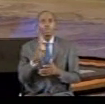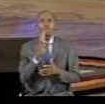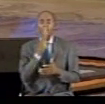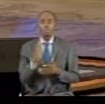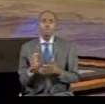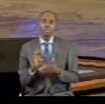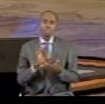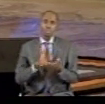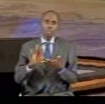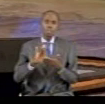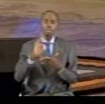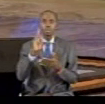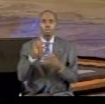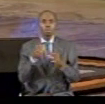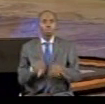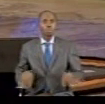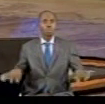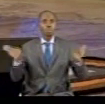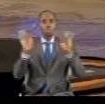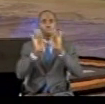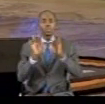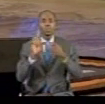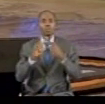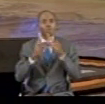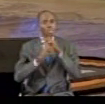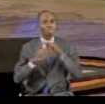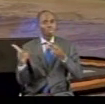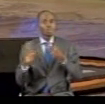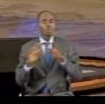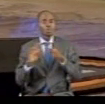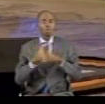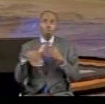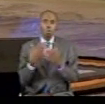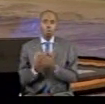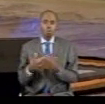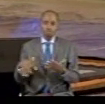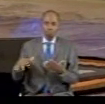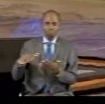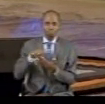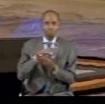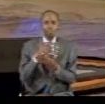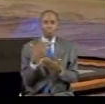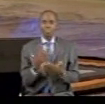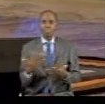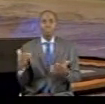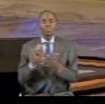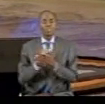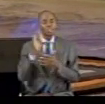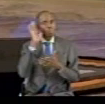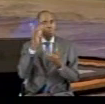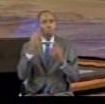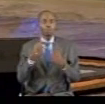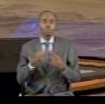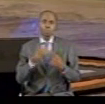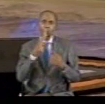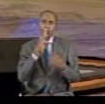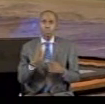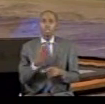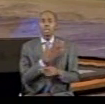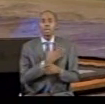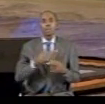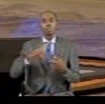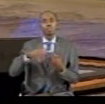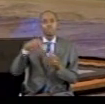worthy to escape all these things that shall come to pass and to